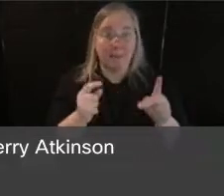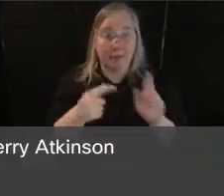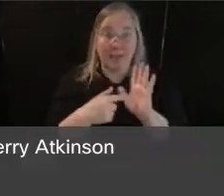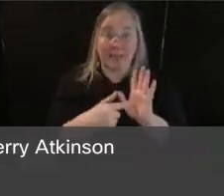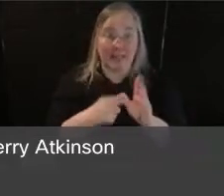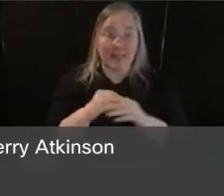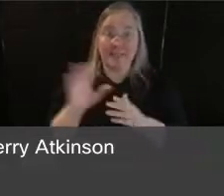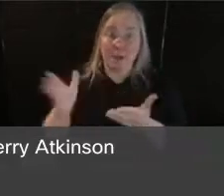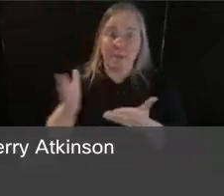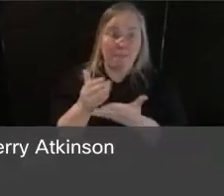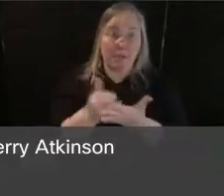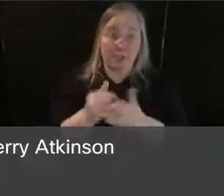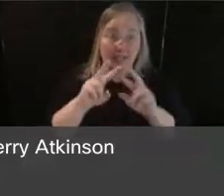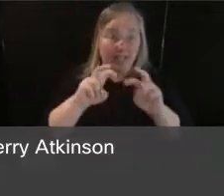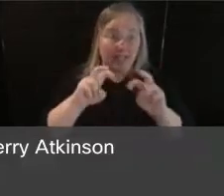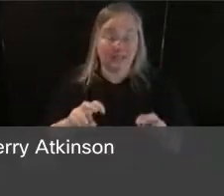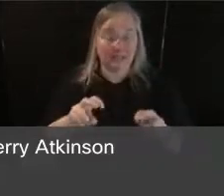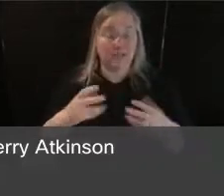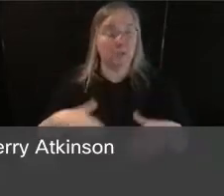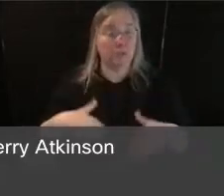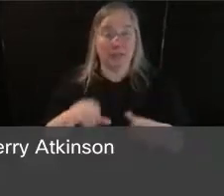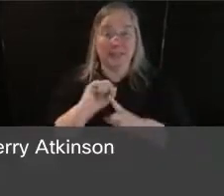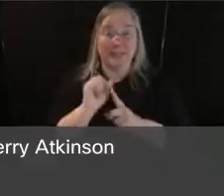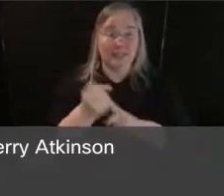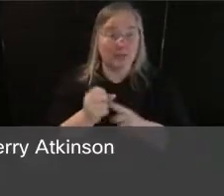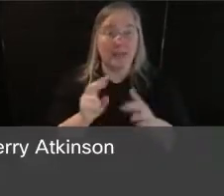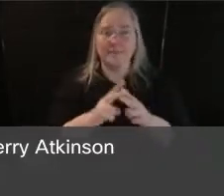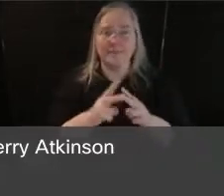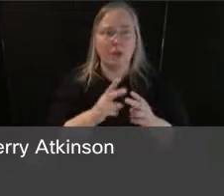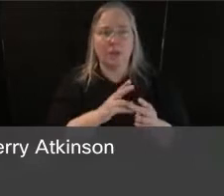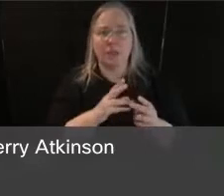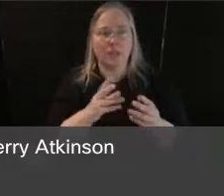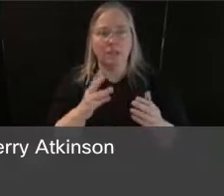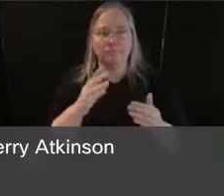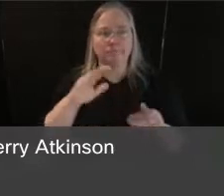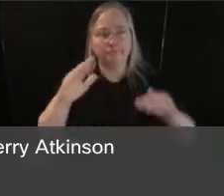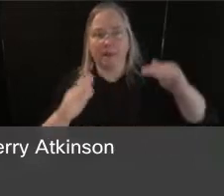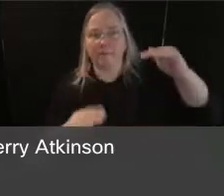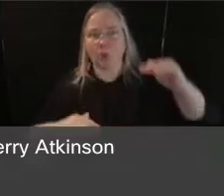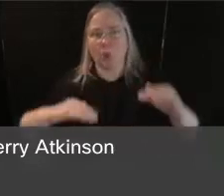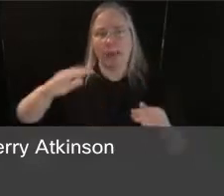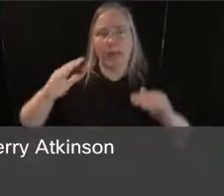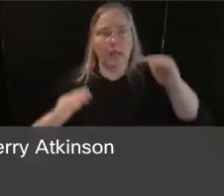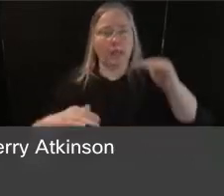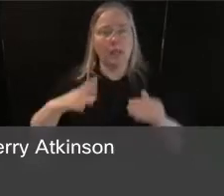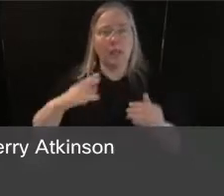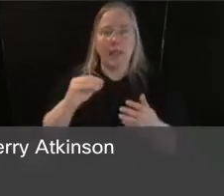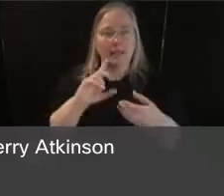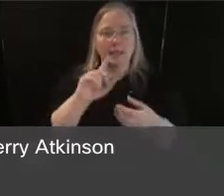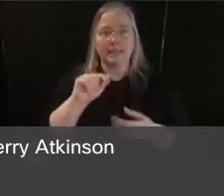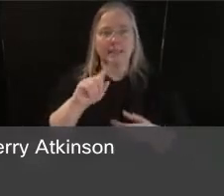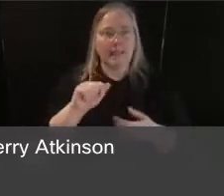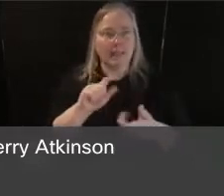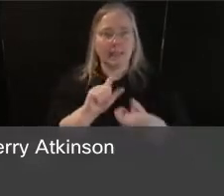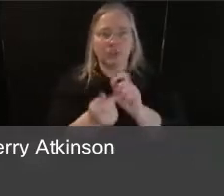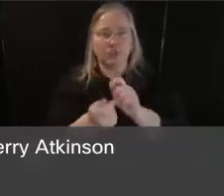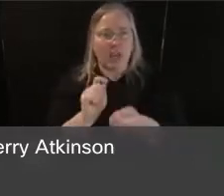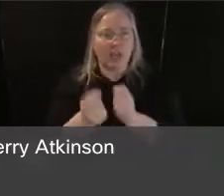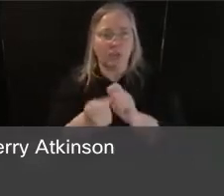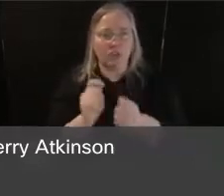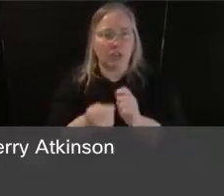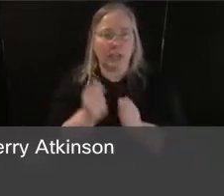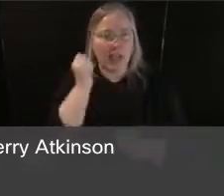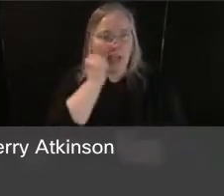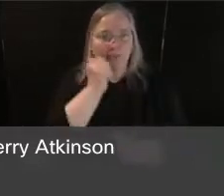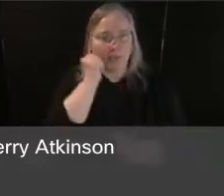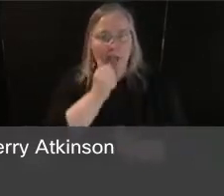their budgetary analysis, the situation is very fluid. And the data is changing, day to day,